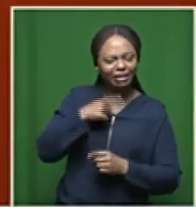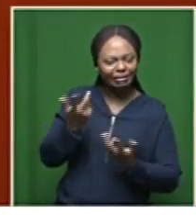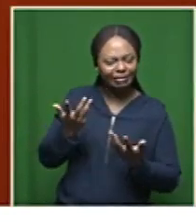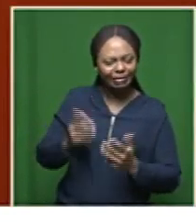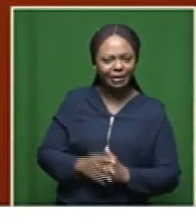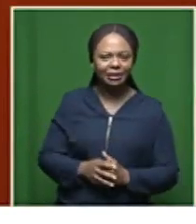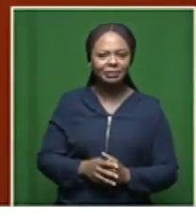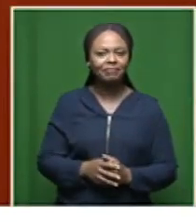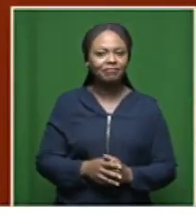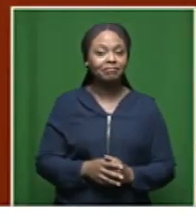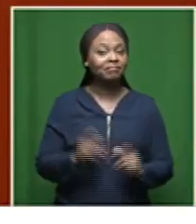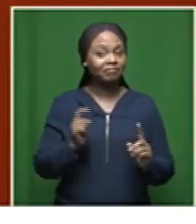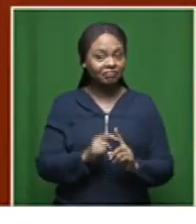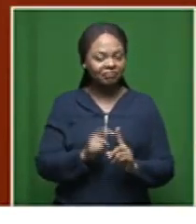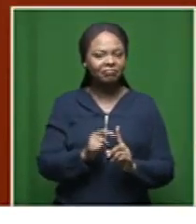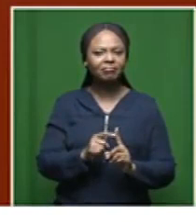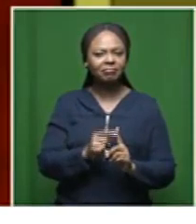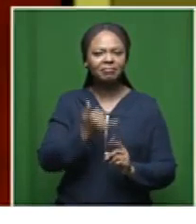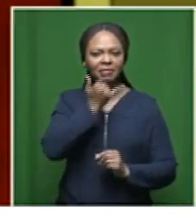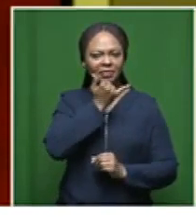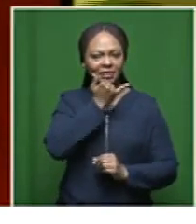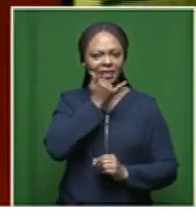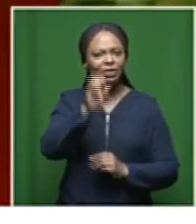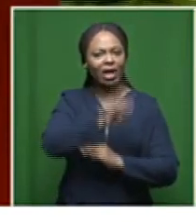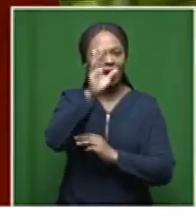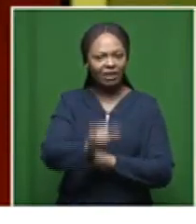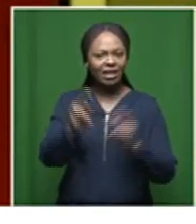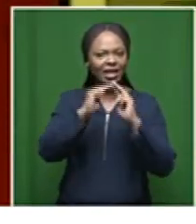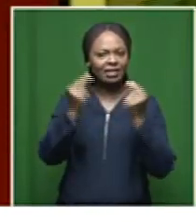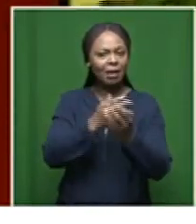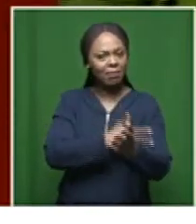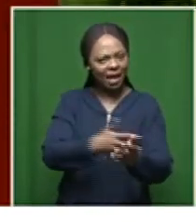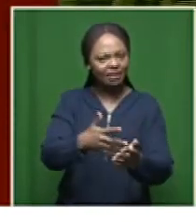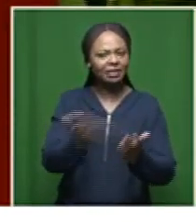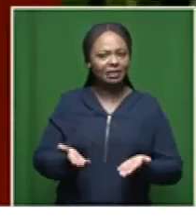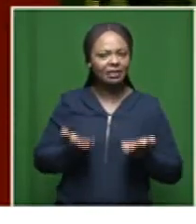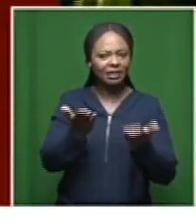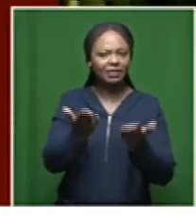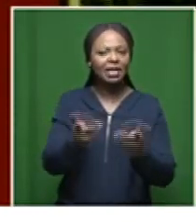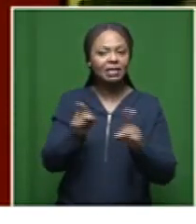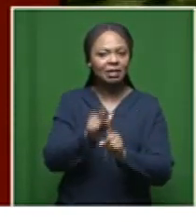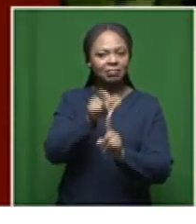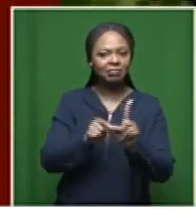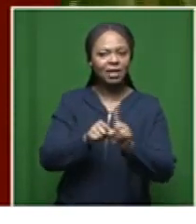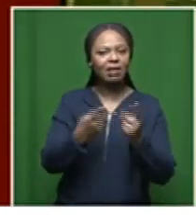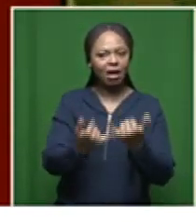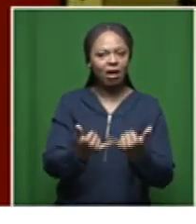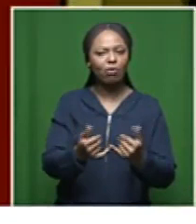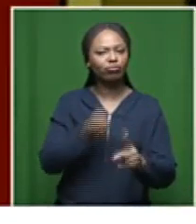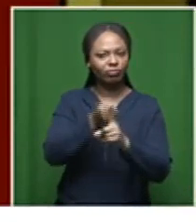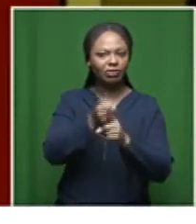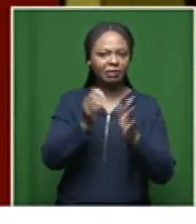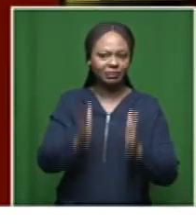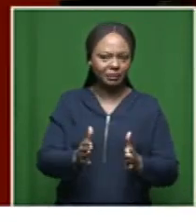forever grateful to South African National Blood Services and shares his journey as a platelet recipient. When I got sick, I